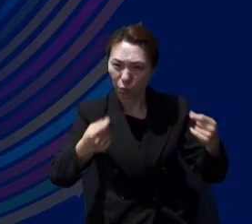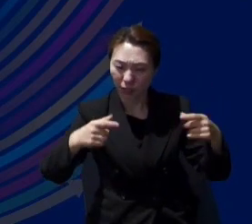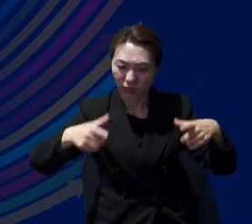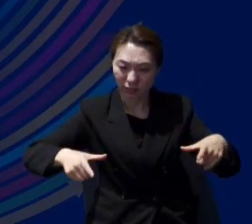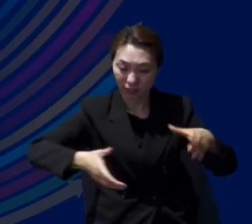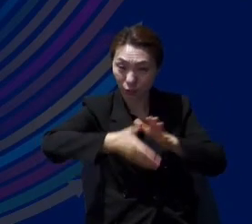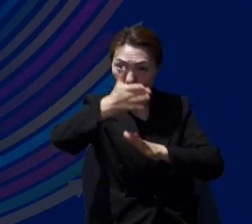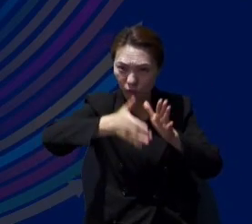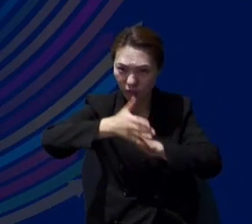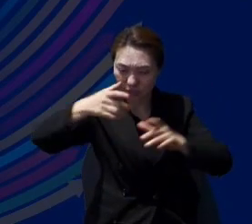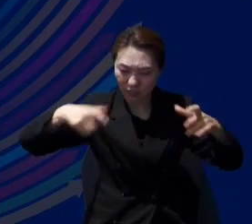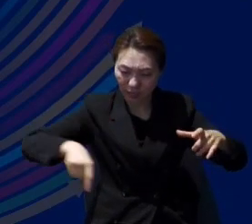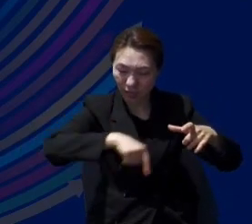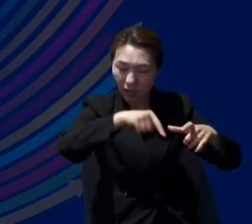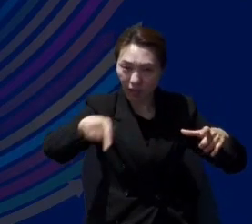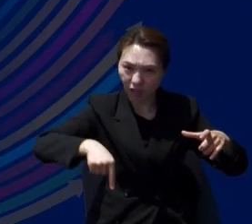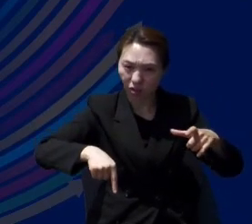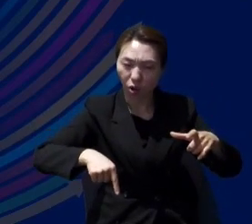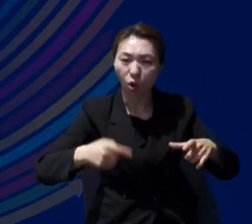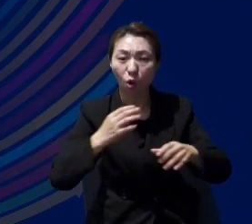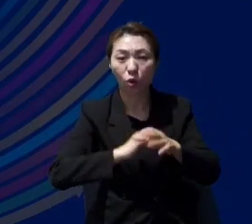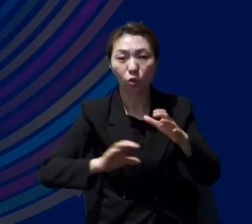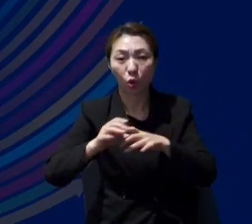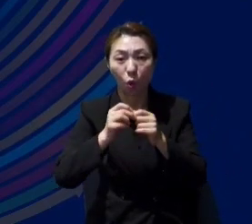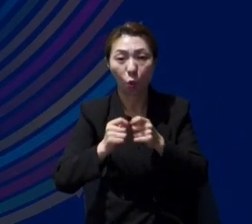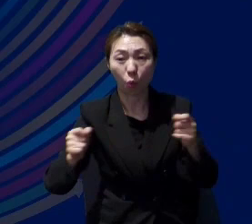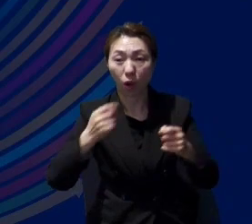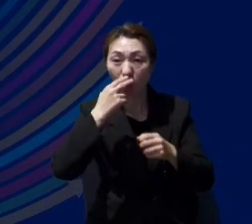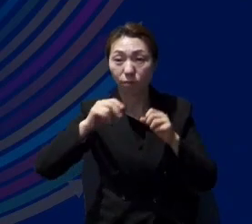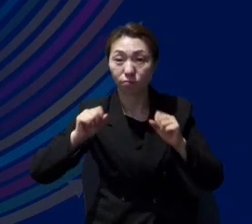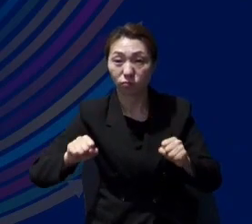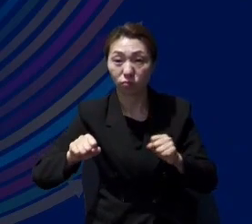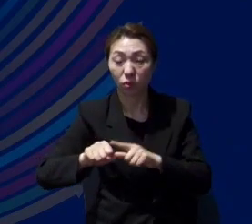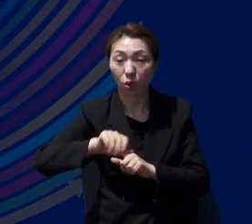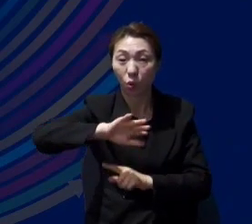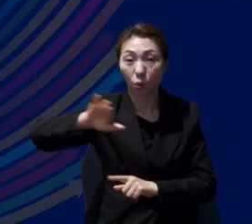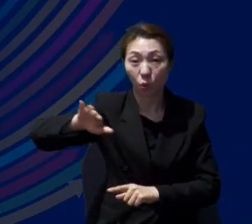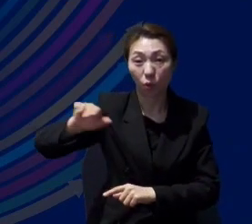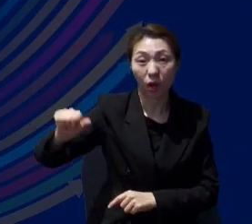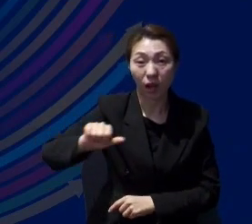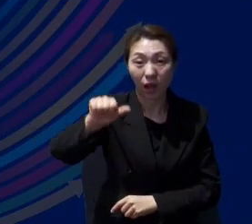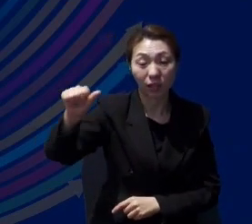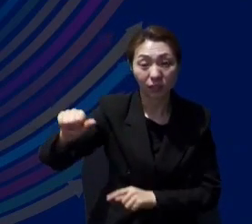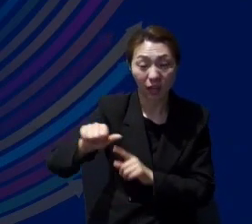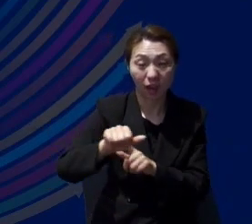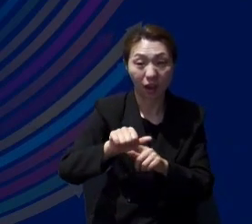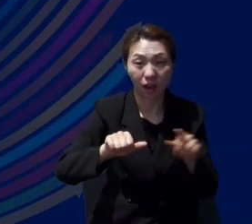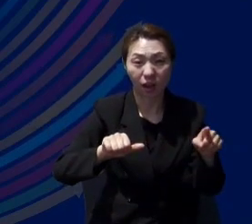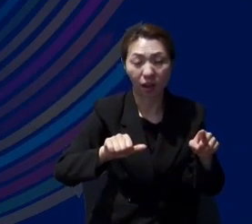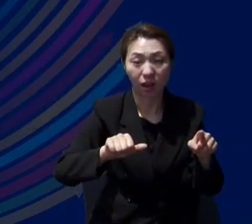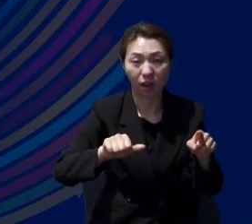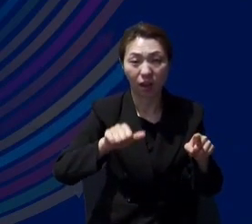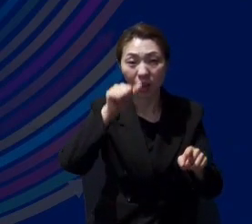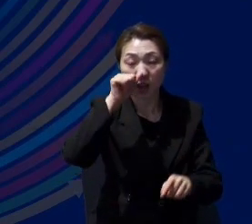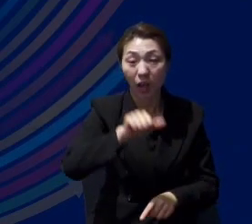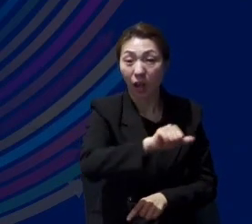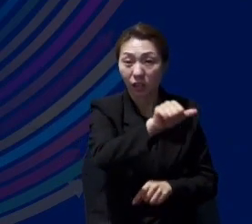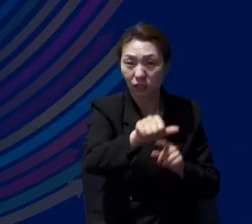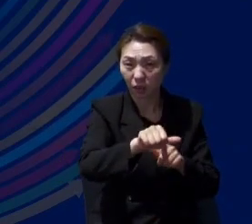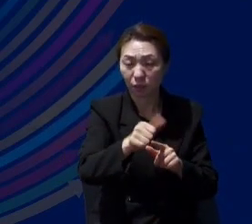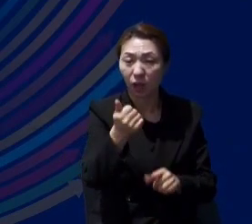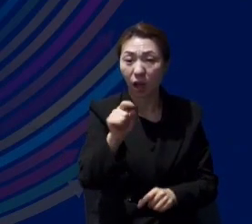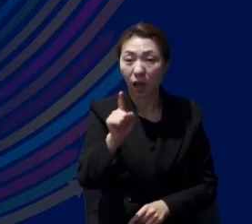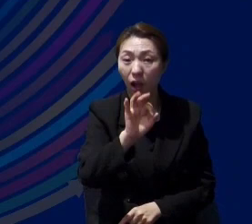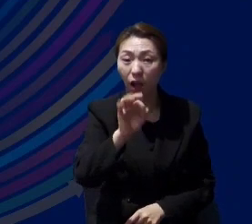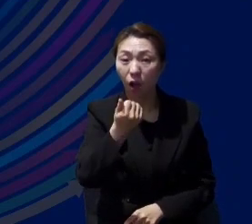right, life expectancy is higher compared to the white population almost everywhere outside of the state of Hawaii. And